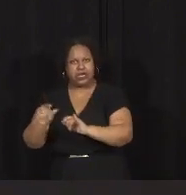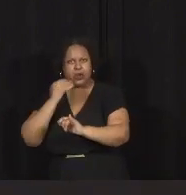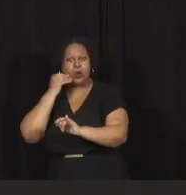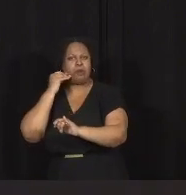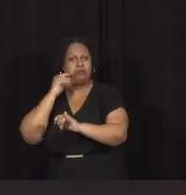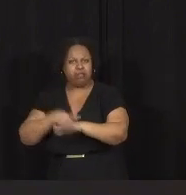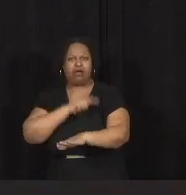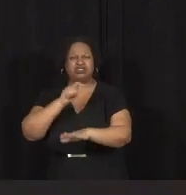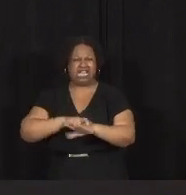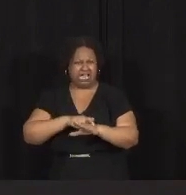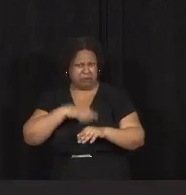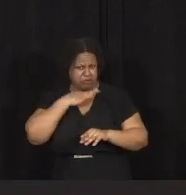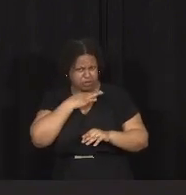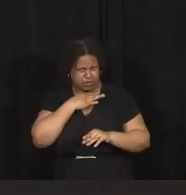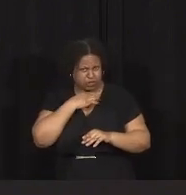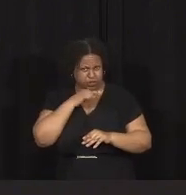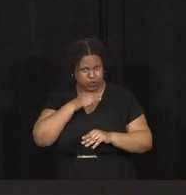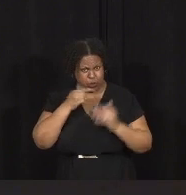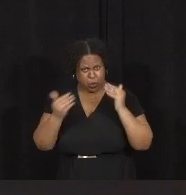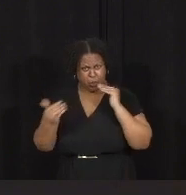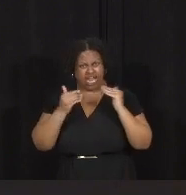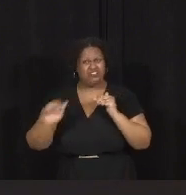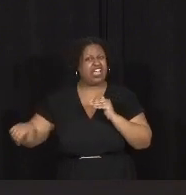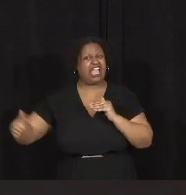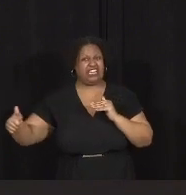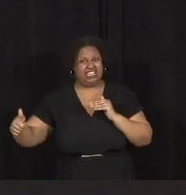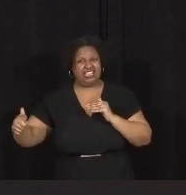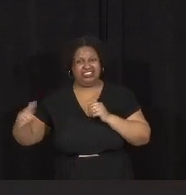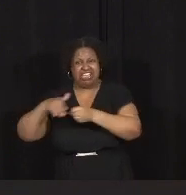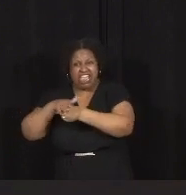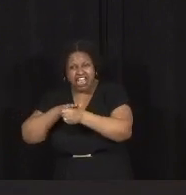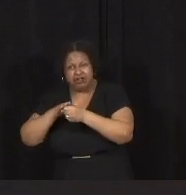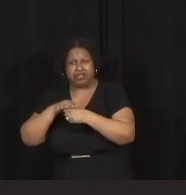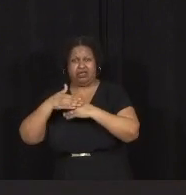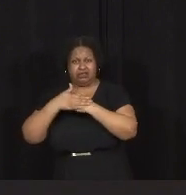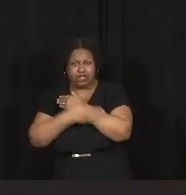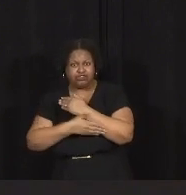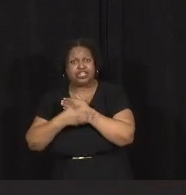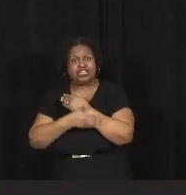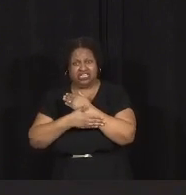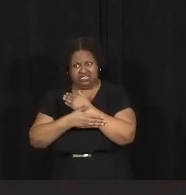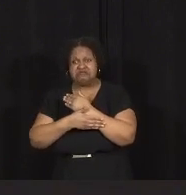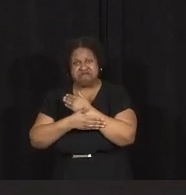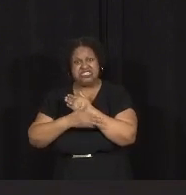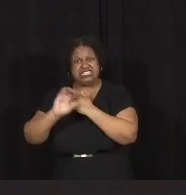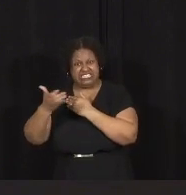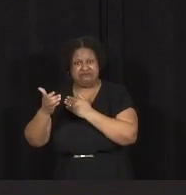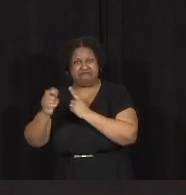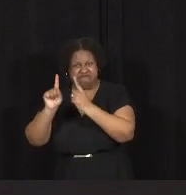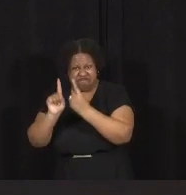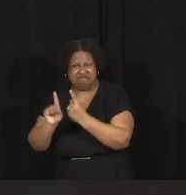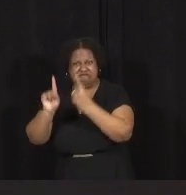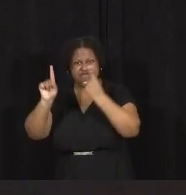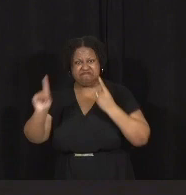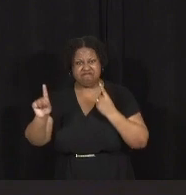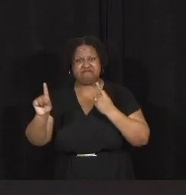has successfully been able to socially distance themselves for more than a year or 2 years?